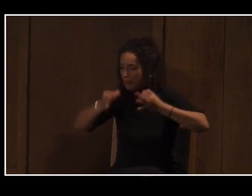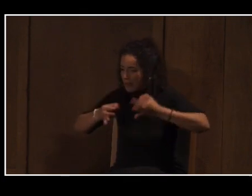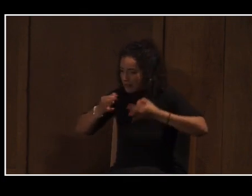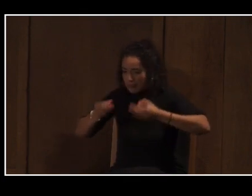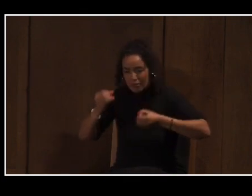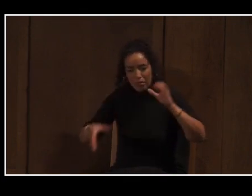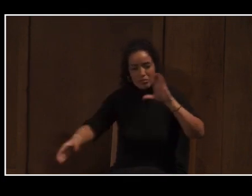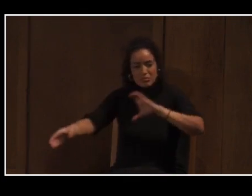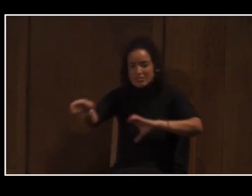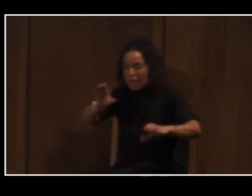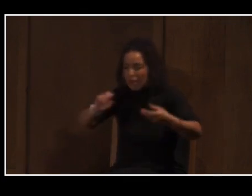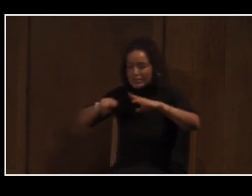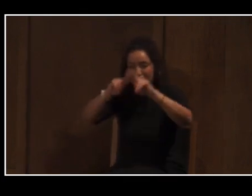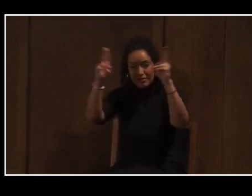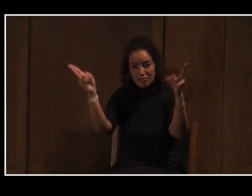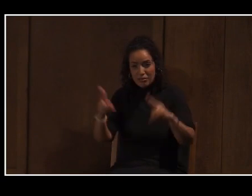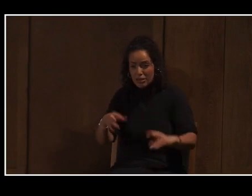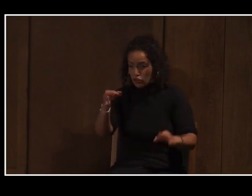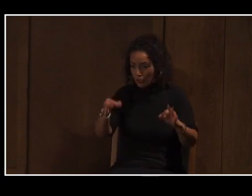scientists, internationalists, but also